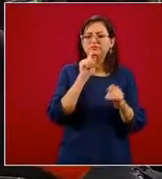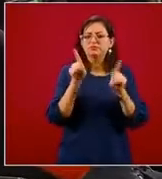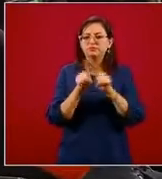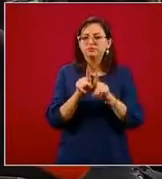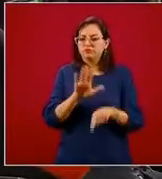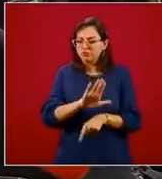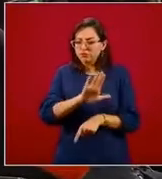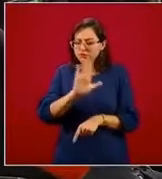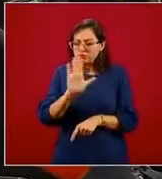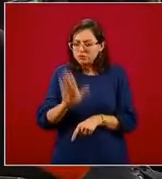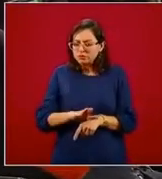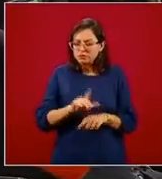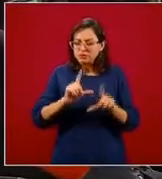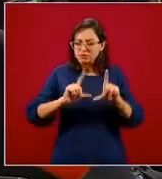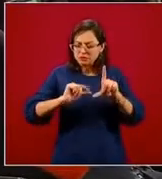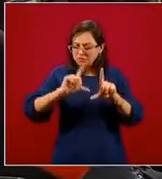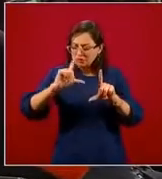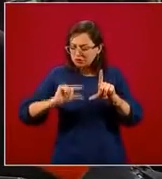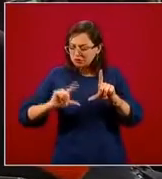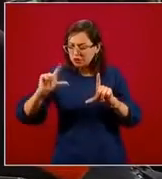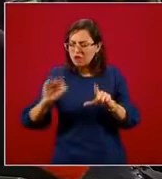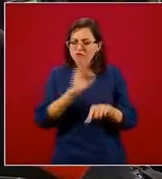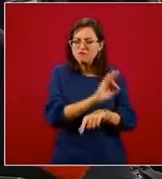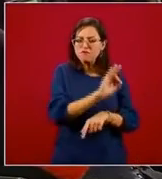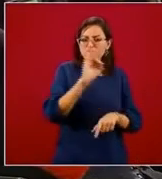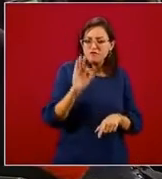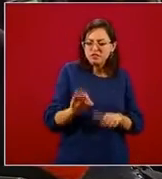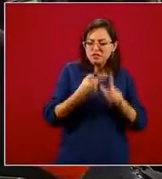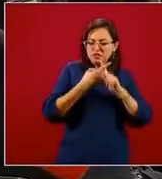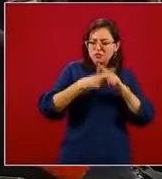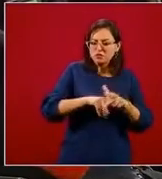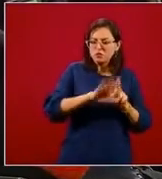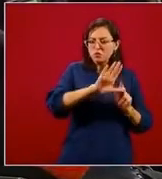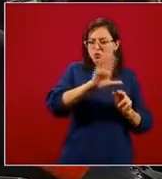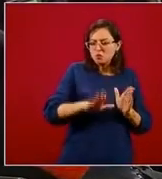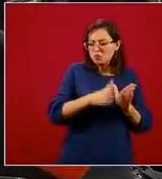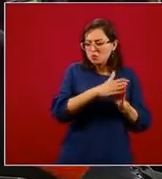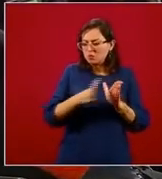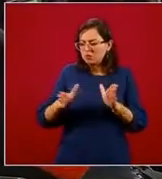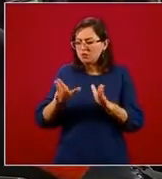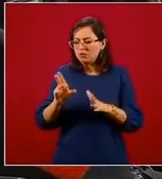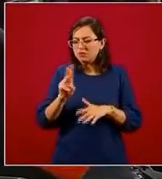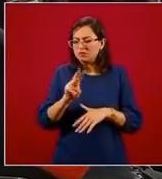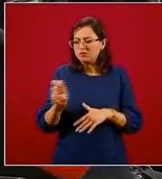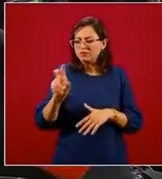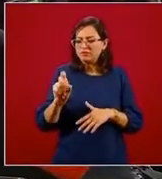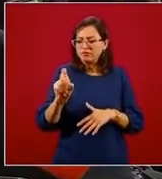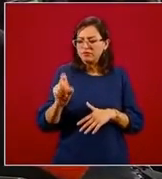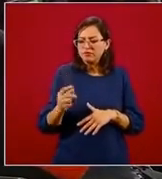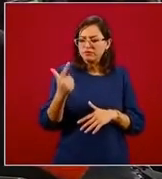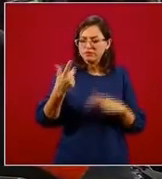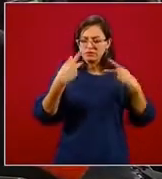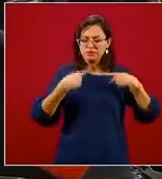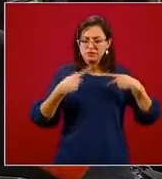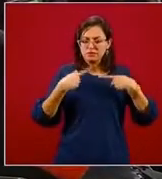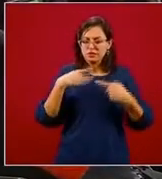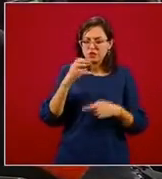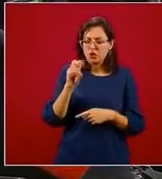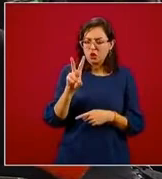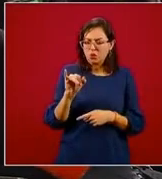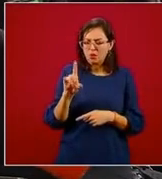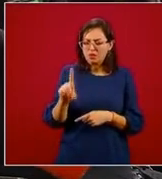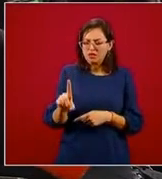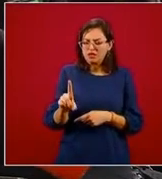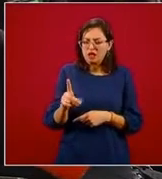defunciones que same mostraron las question about gráficas, that are de deaths, qué the fecha a deaths qué that you fecha, showed, from estos what date to what date are they? 337 Those mexicanos con COVID,